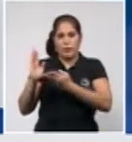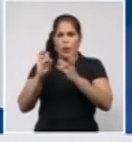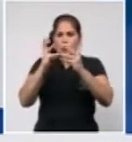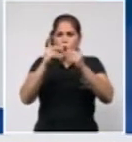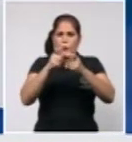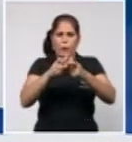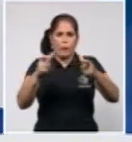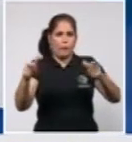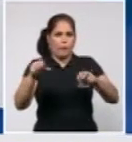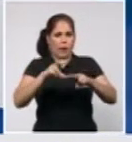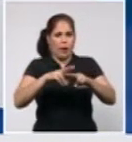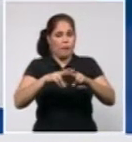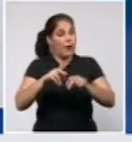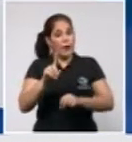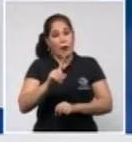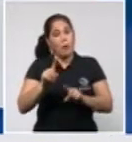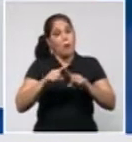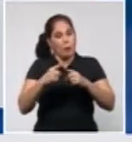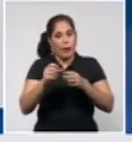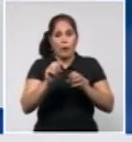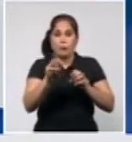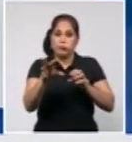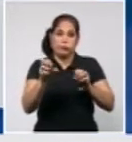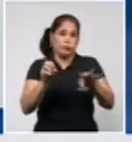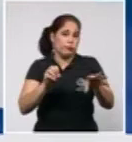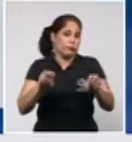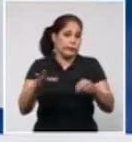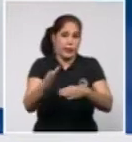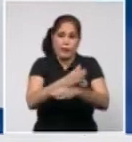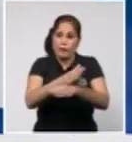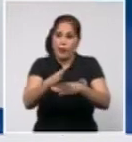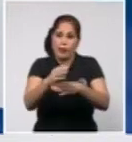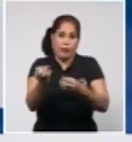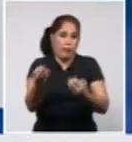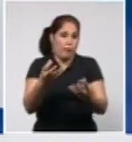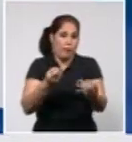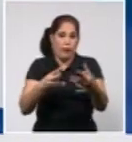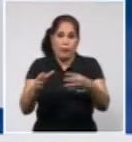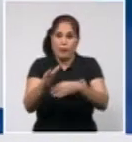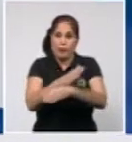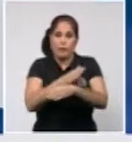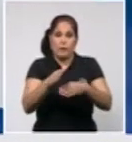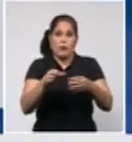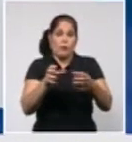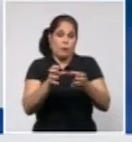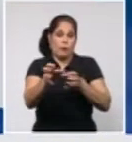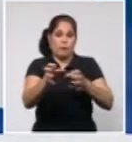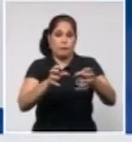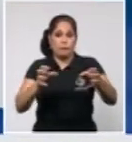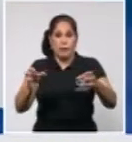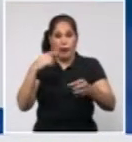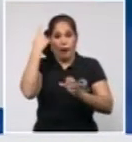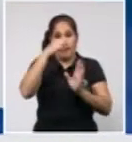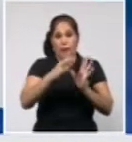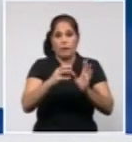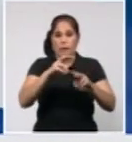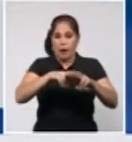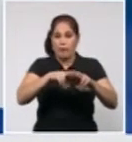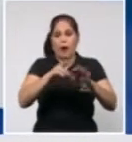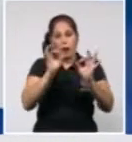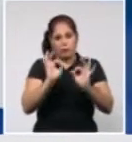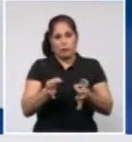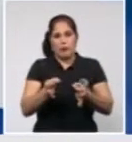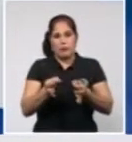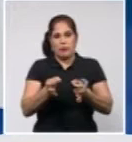Matanzas belongs to the municipality of Cárdenas. The 14 cases from Sancti Spiritus belong